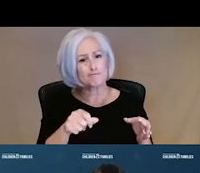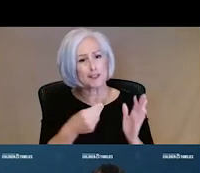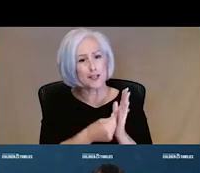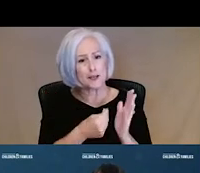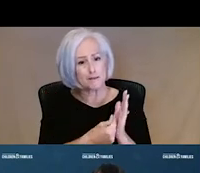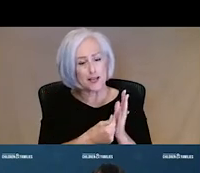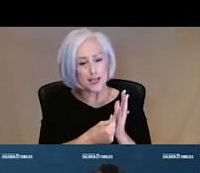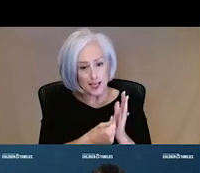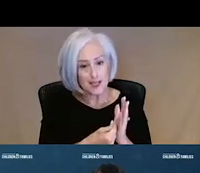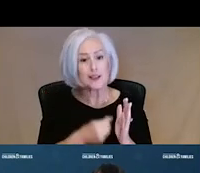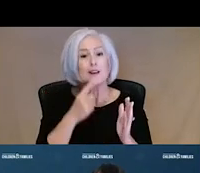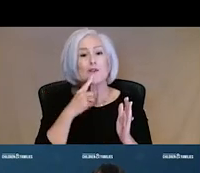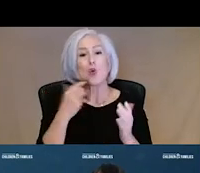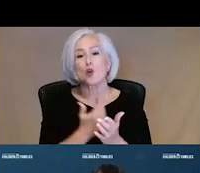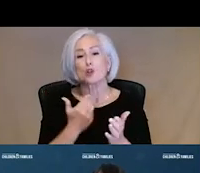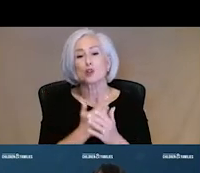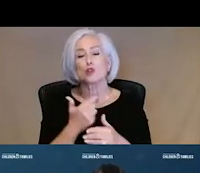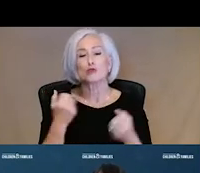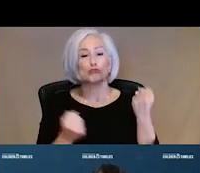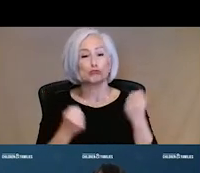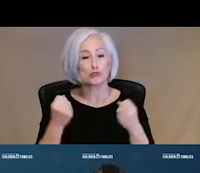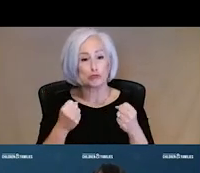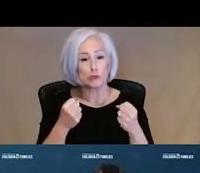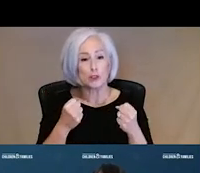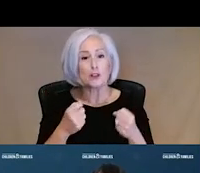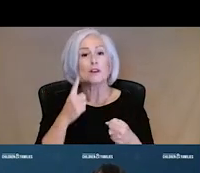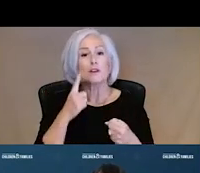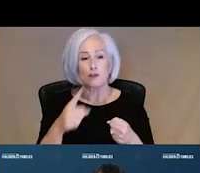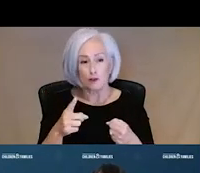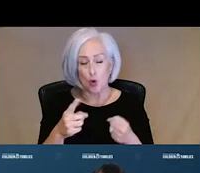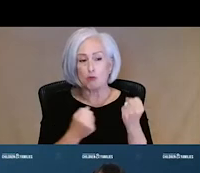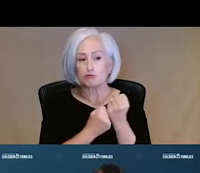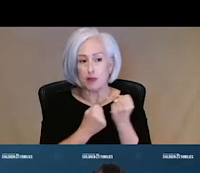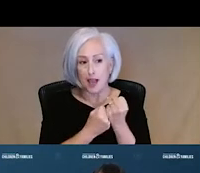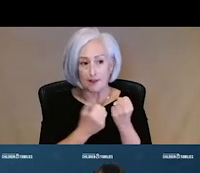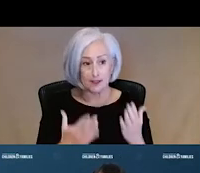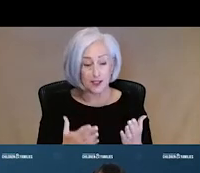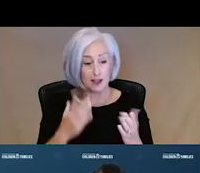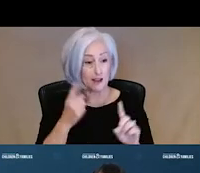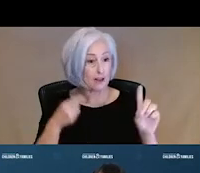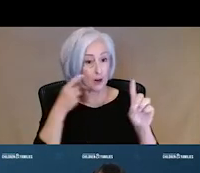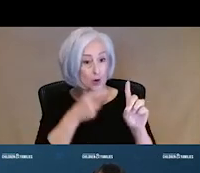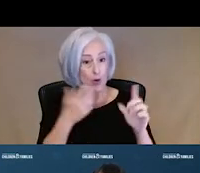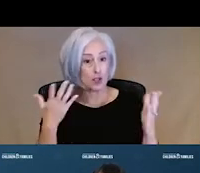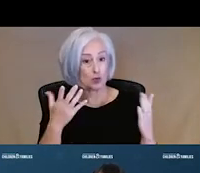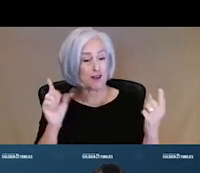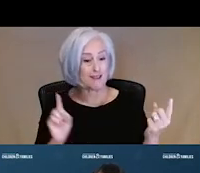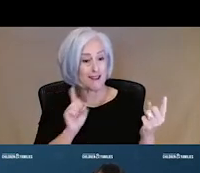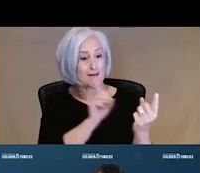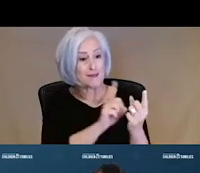vehicle for mobile advocacy. Your goal is to meet with sexual assault survivors for follow-up care and provide advocacy as